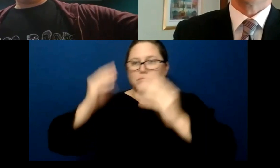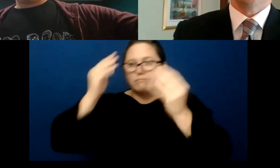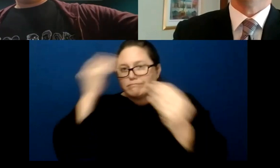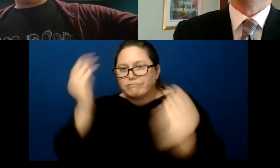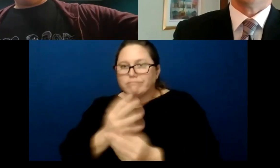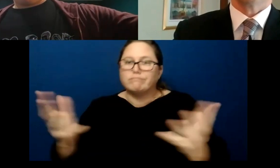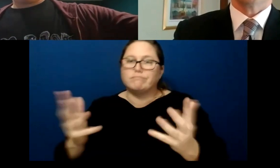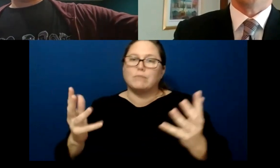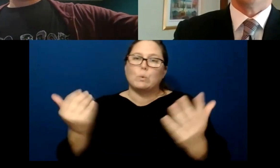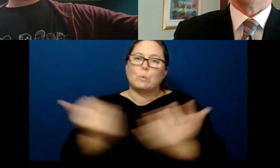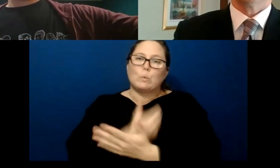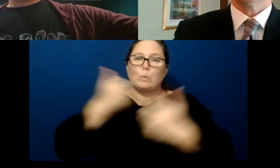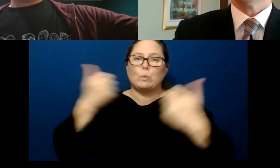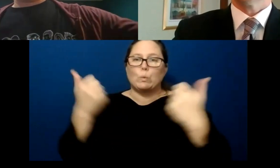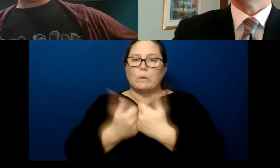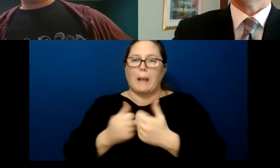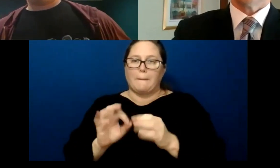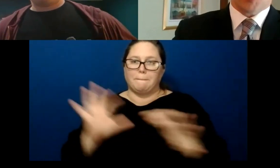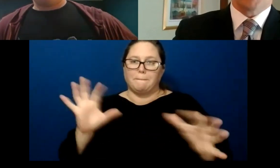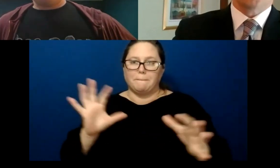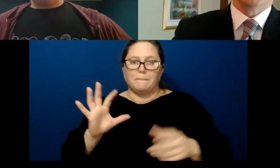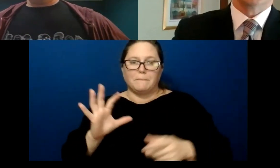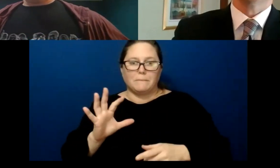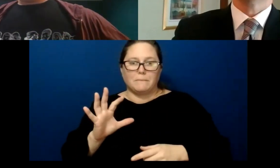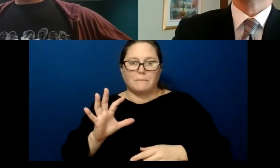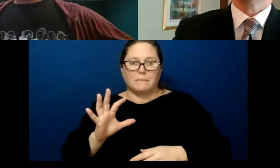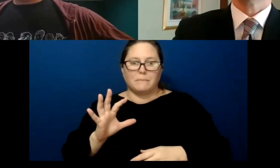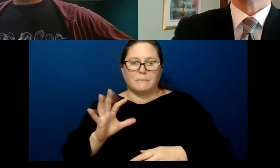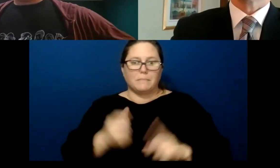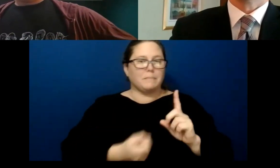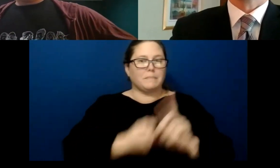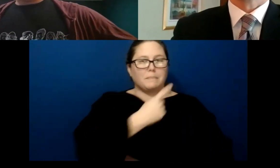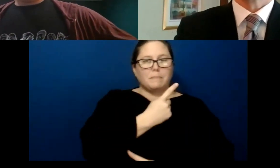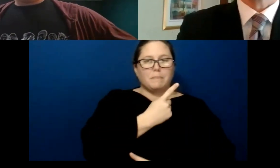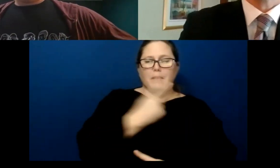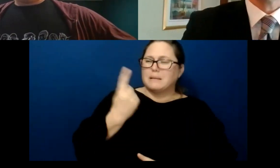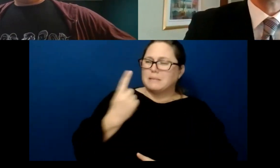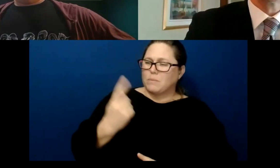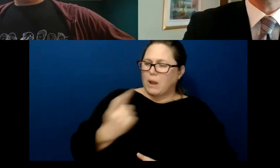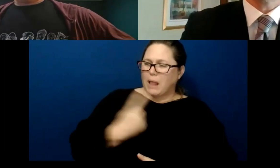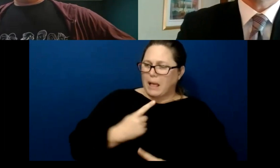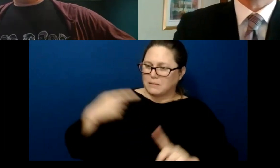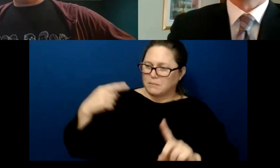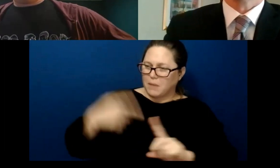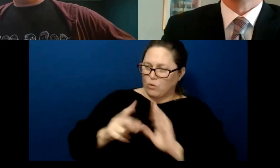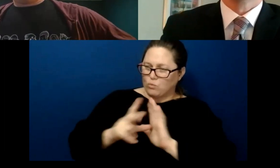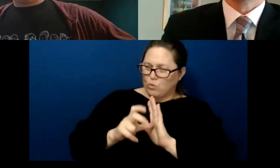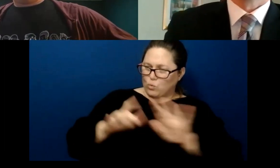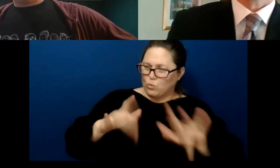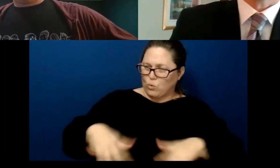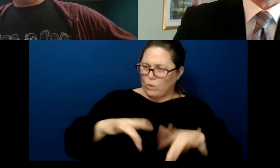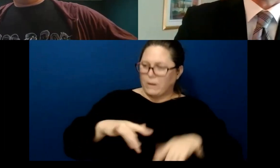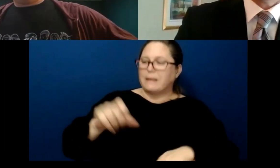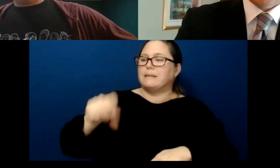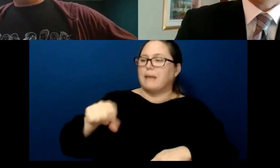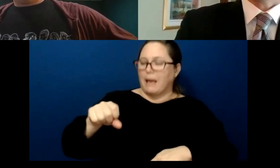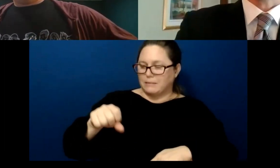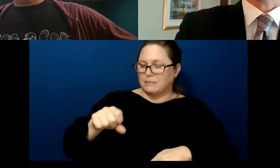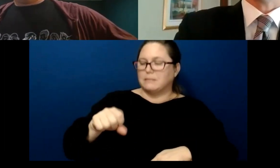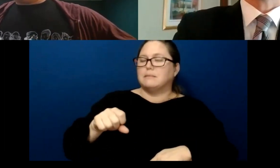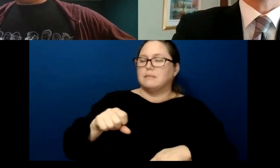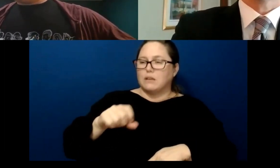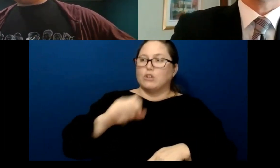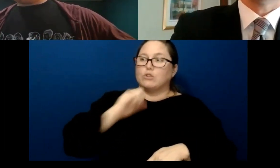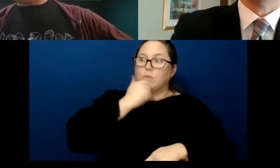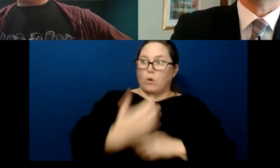recording. Yes, we will put out a recording tomorrow morning, so you can share this with students through our YouTube channel. So just hang